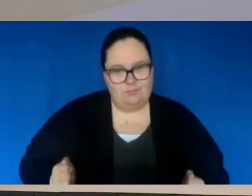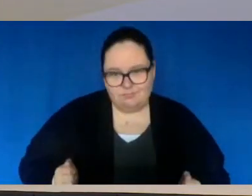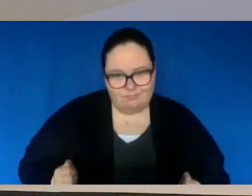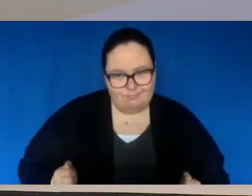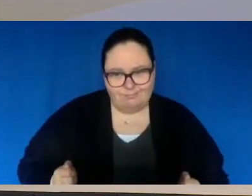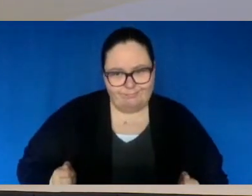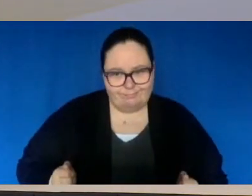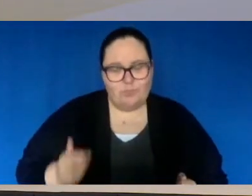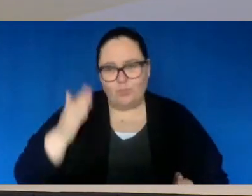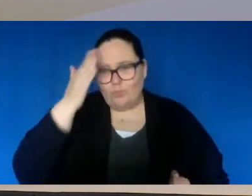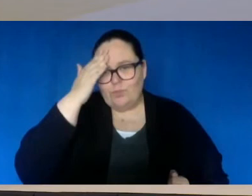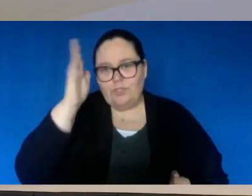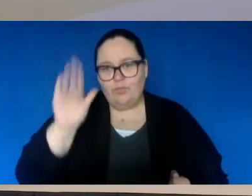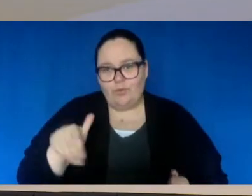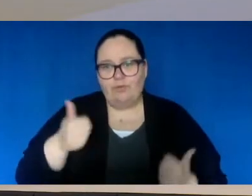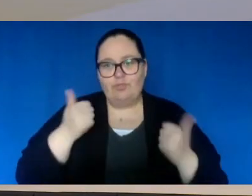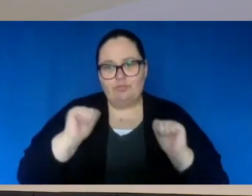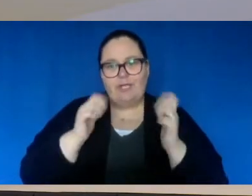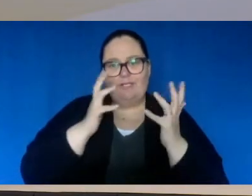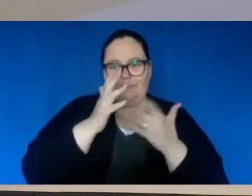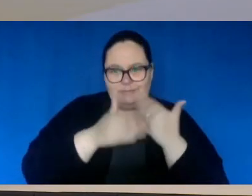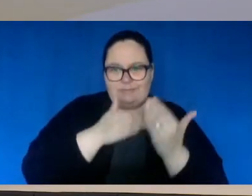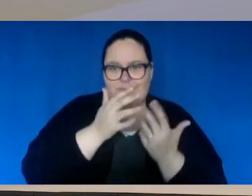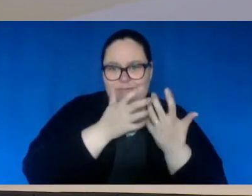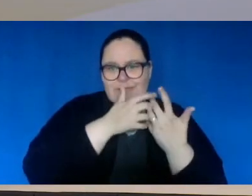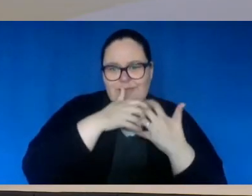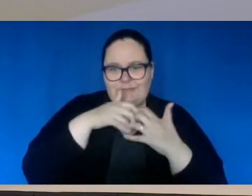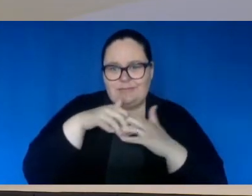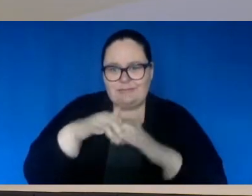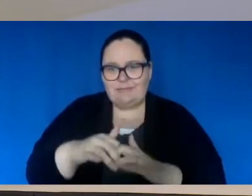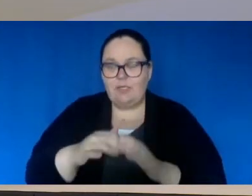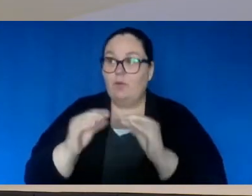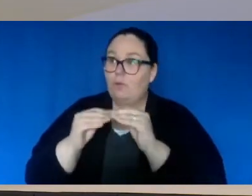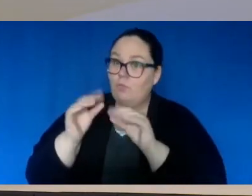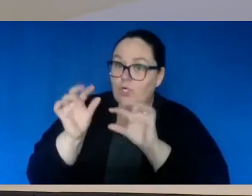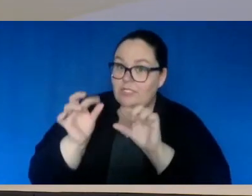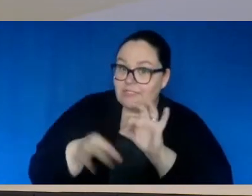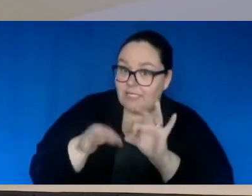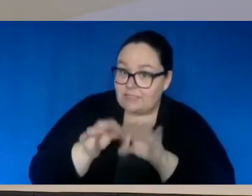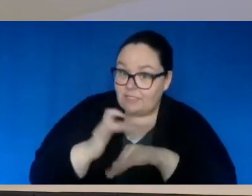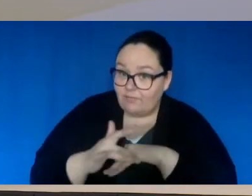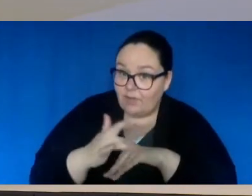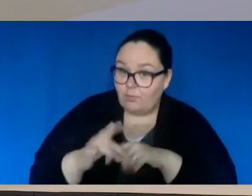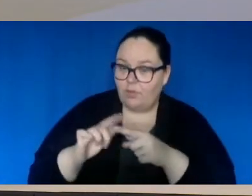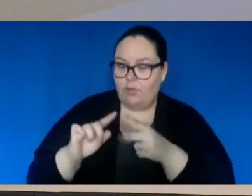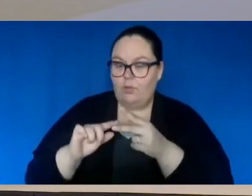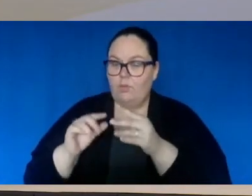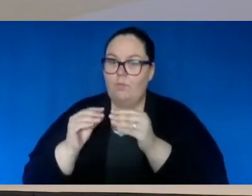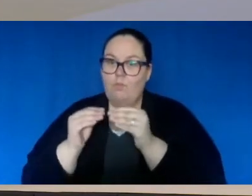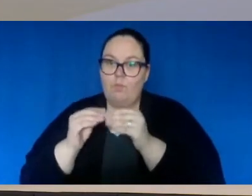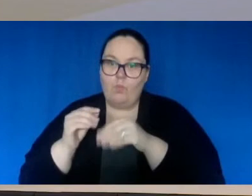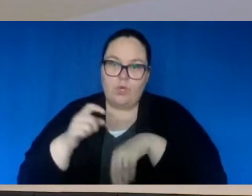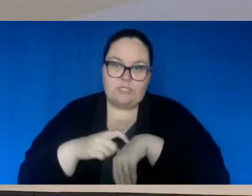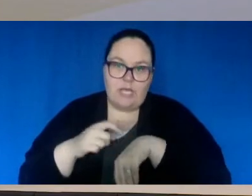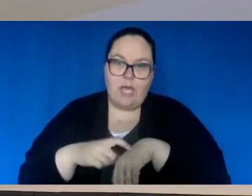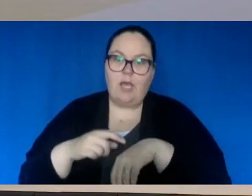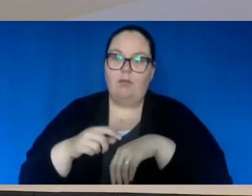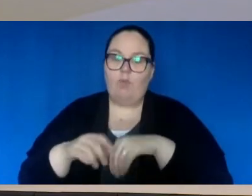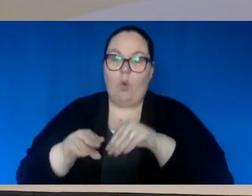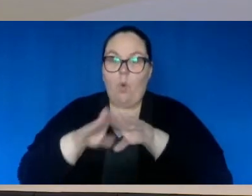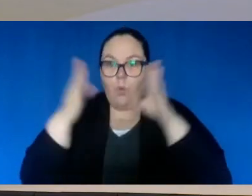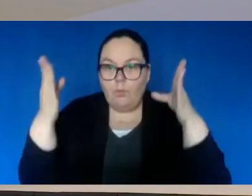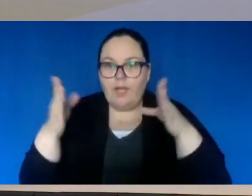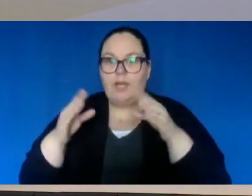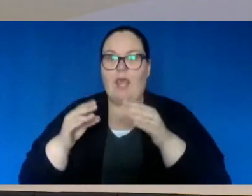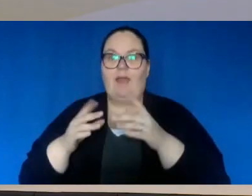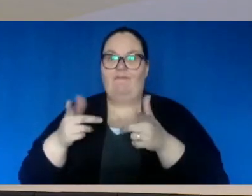go forward with that. But we are trying to look at more testing, more time, and quicker turnaround for that group in